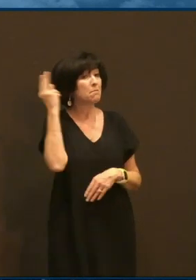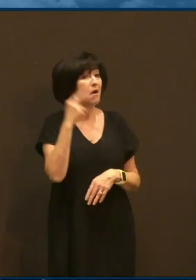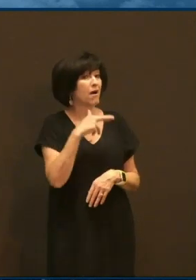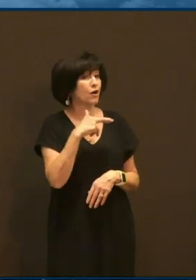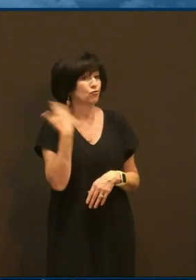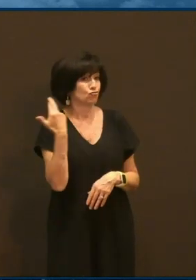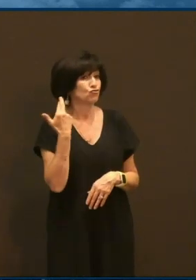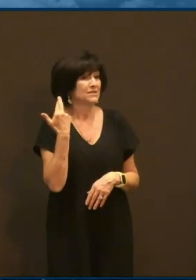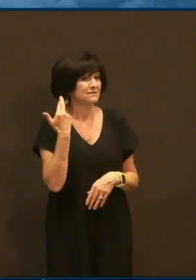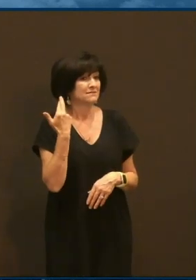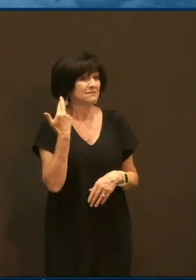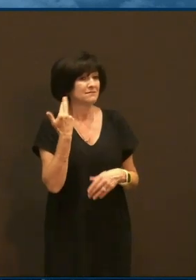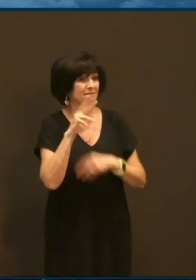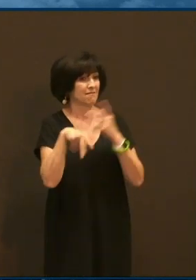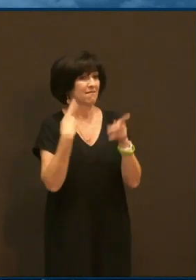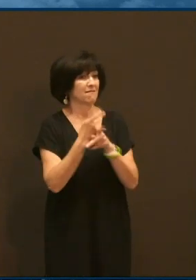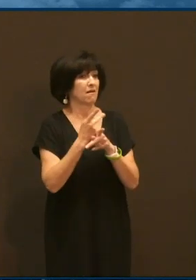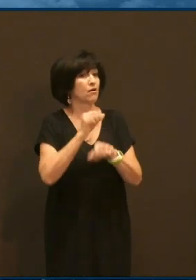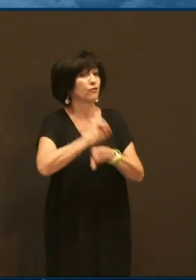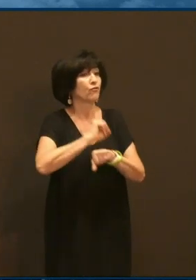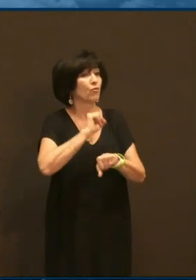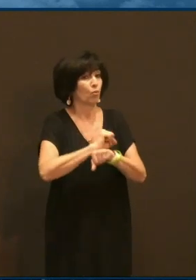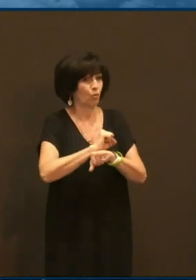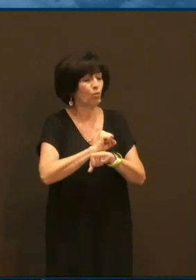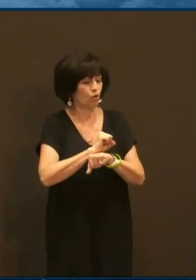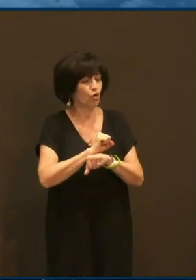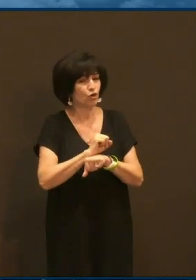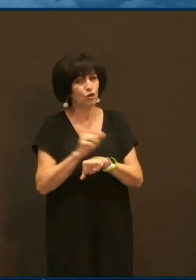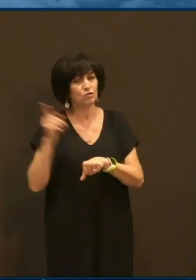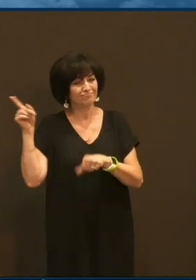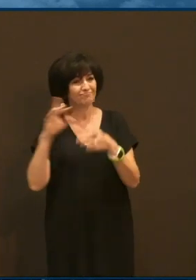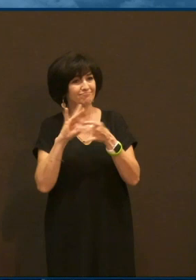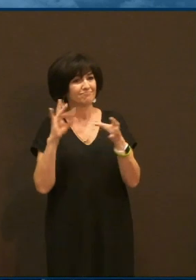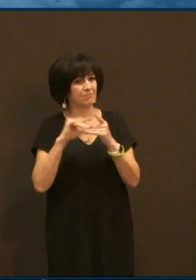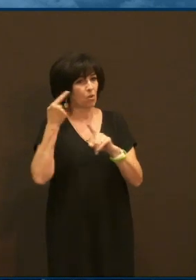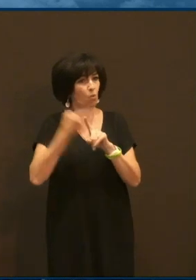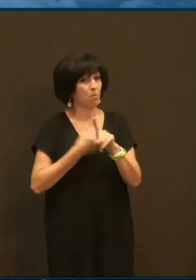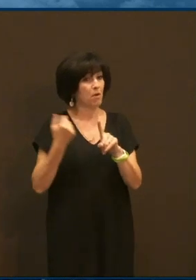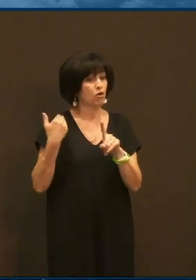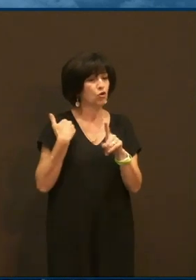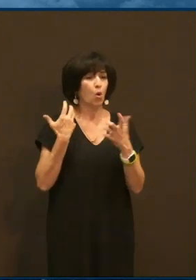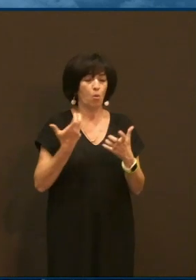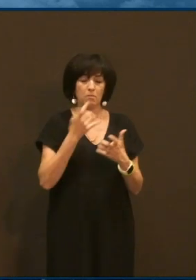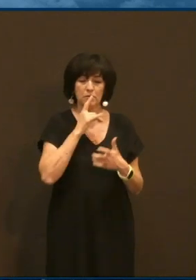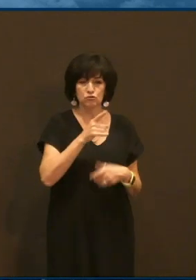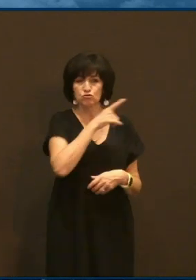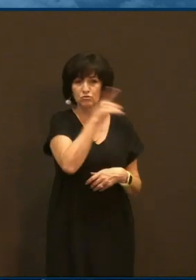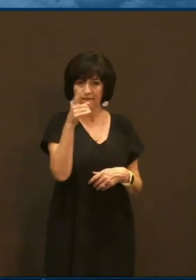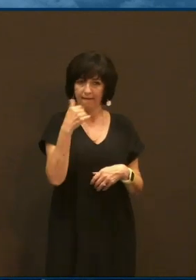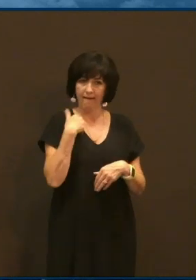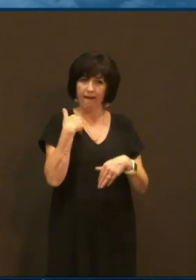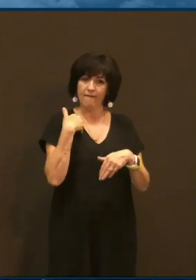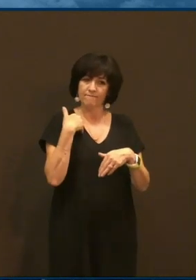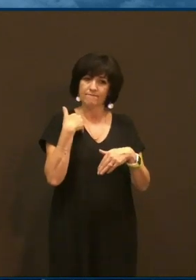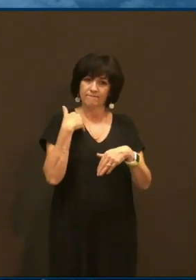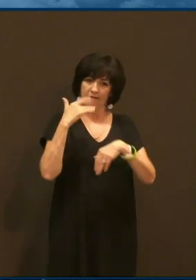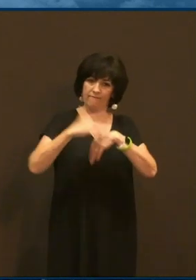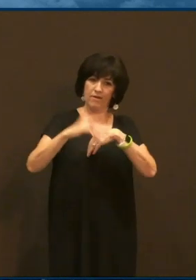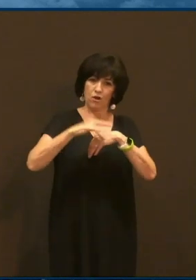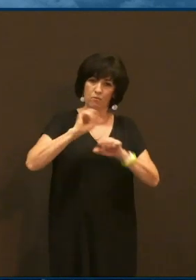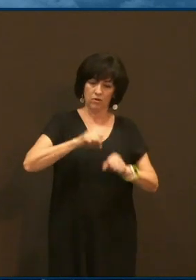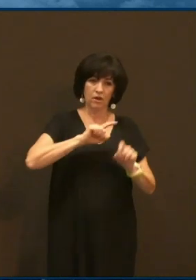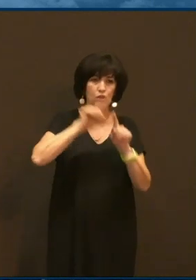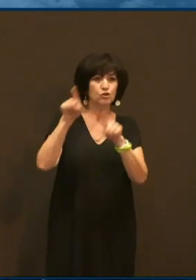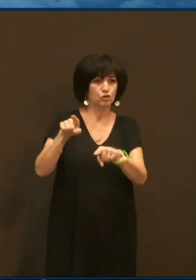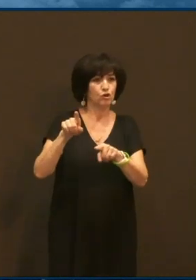Rattay identified in her plan for employers about a month ago have access to testing, whether it's something they're doing directly with a